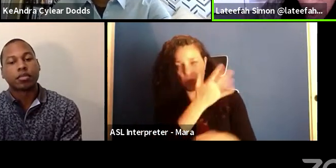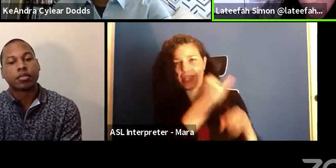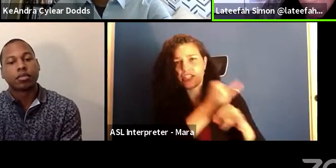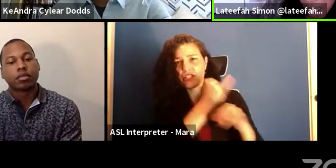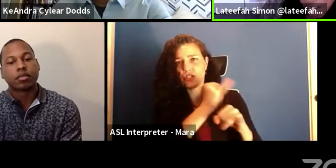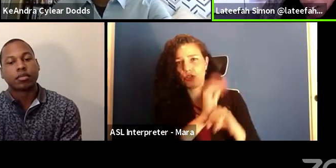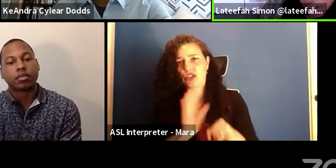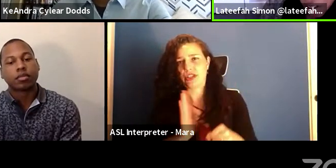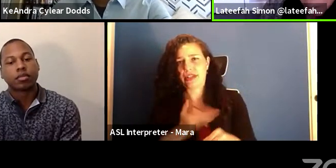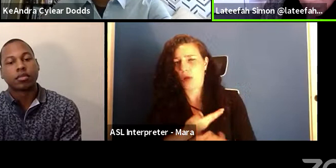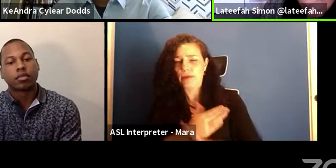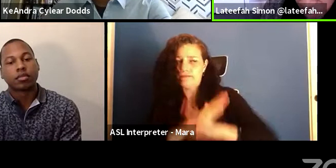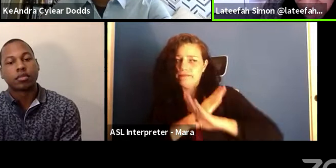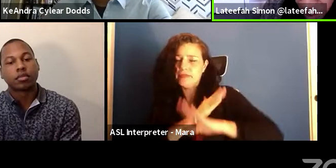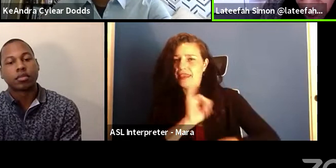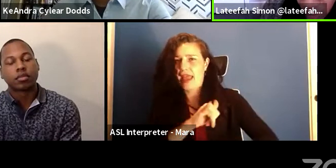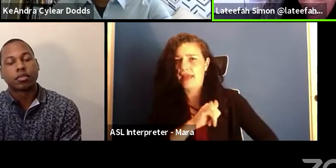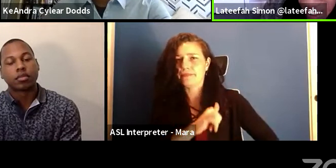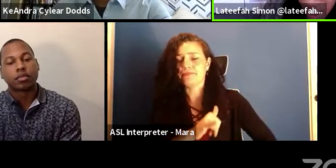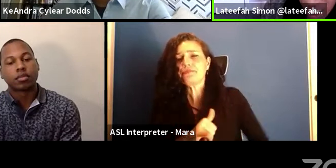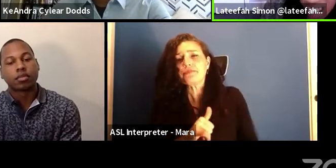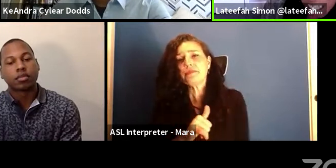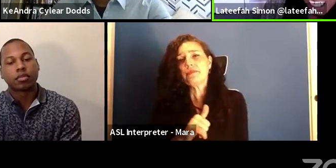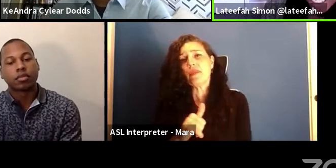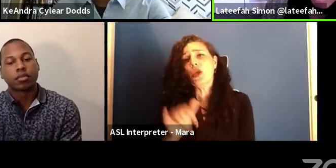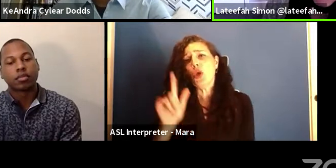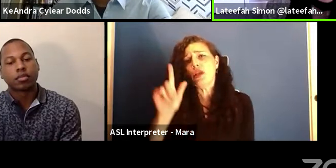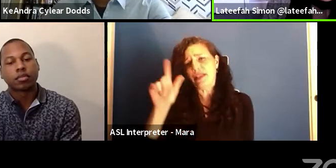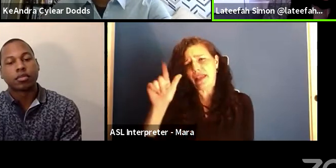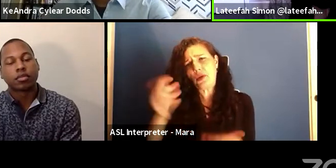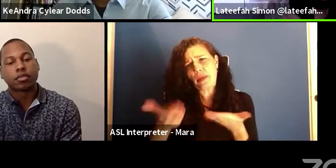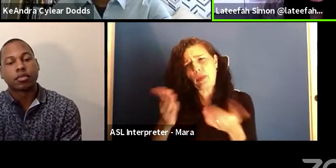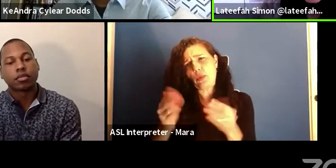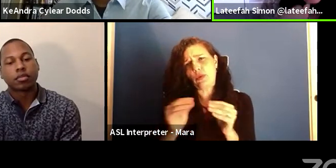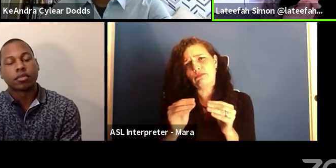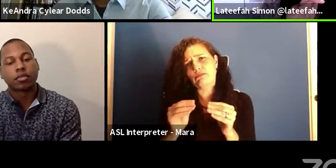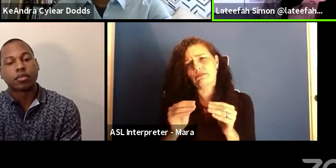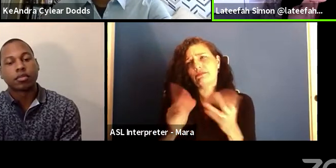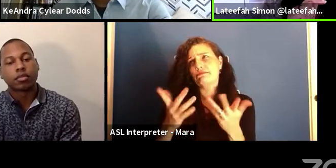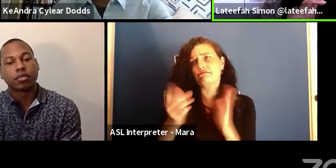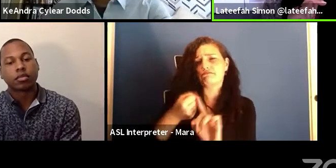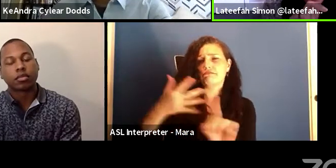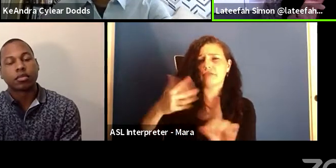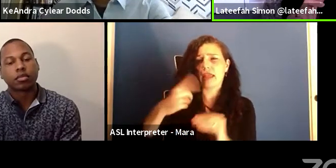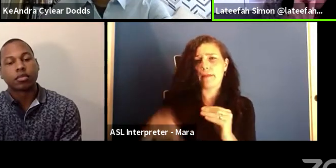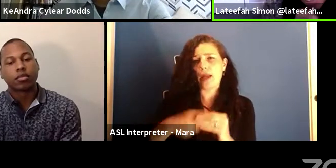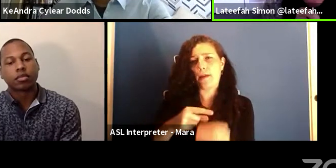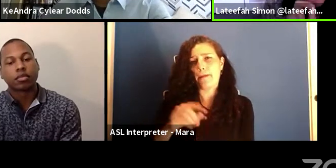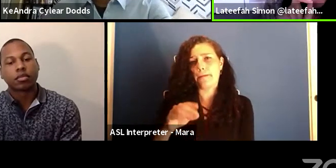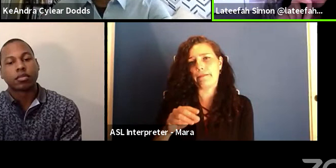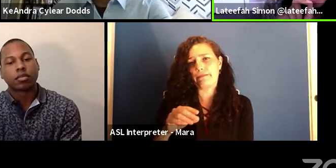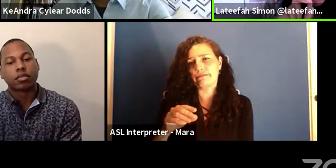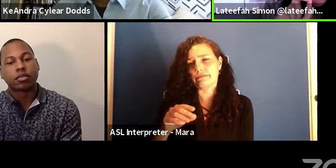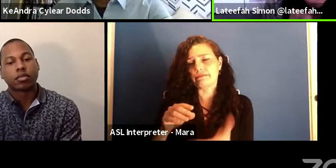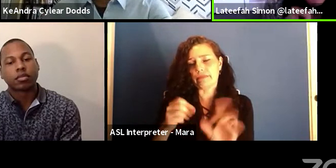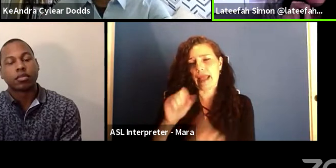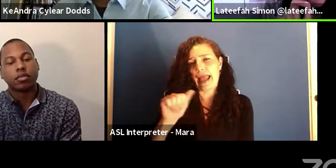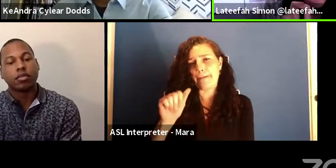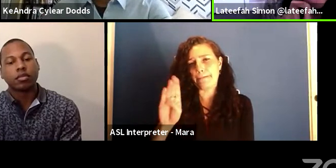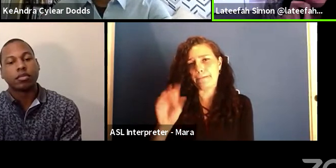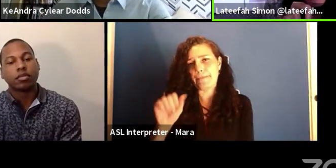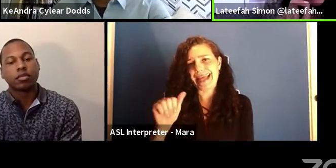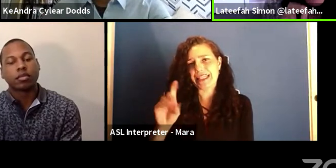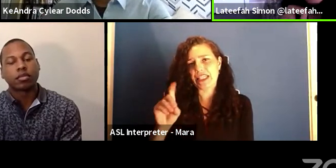and we can talk about ambassadors later, is the idea that transportation, again, is,